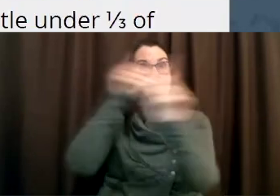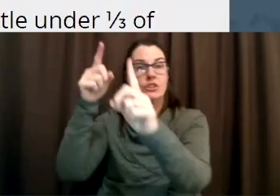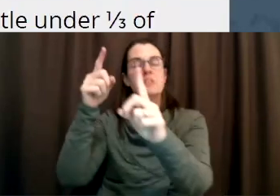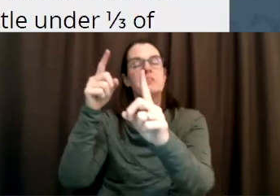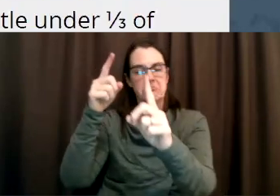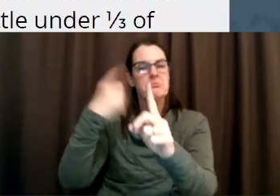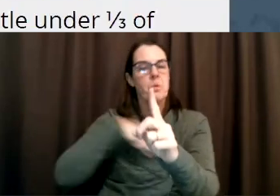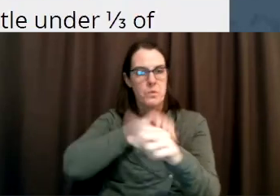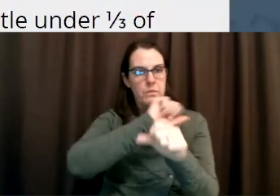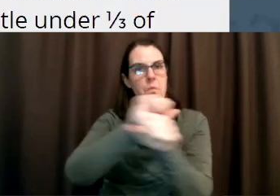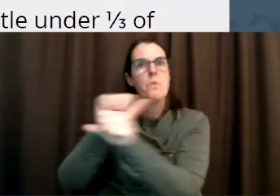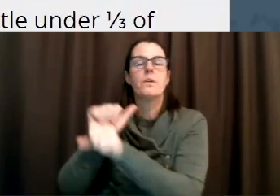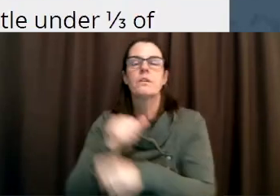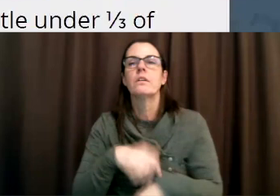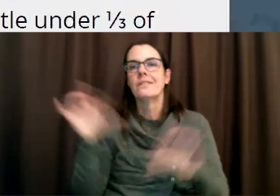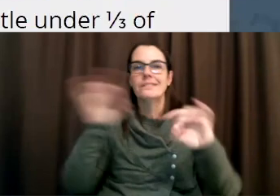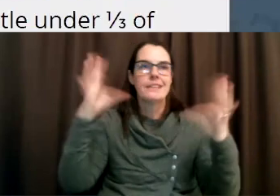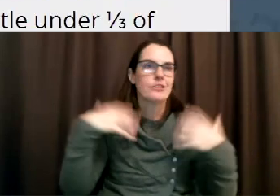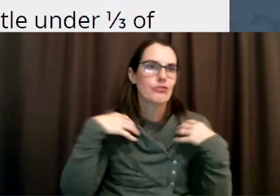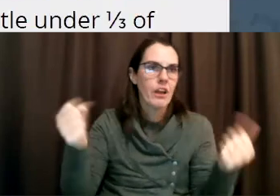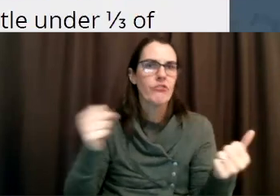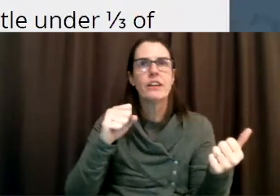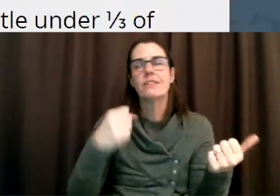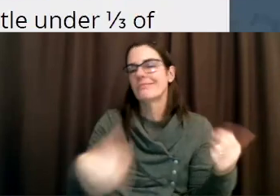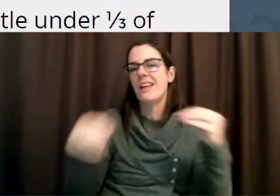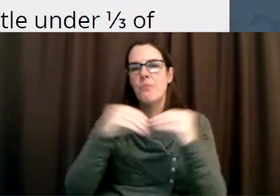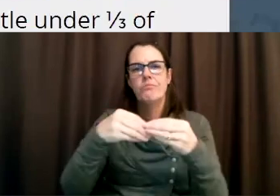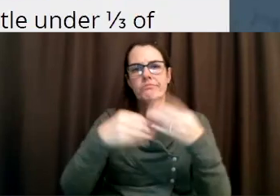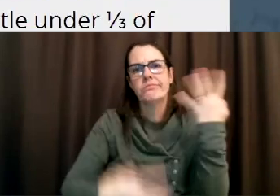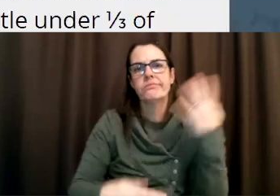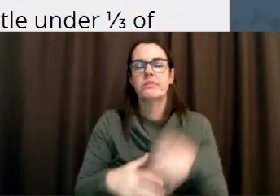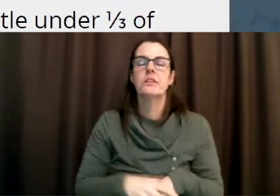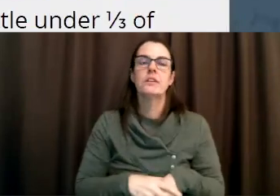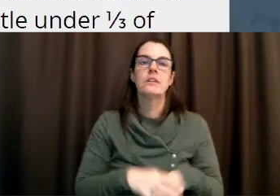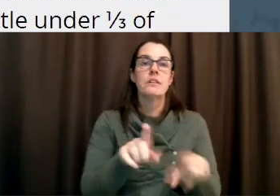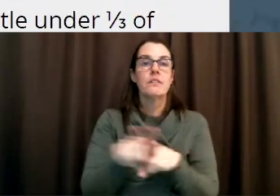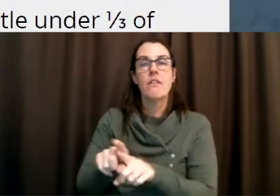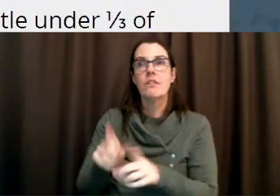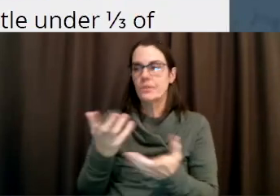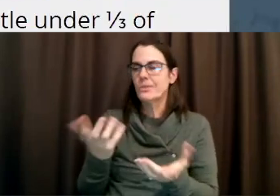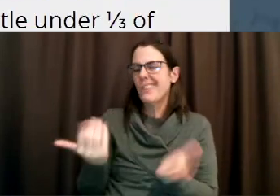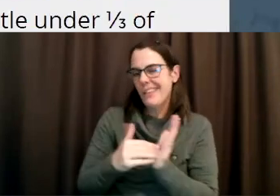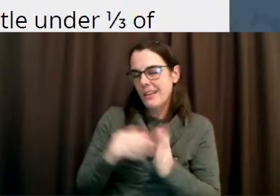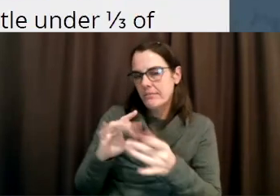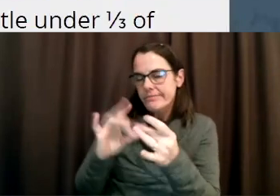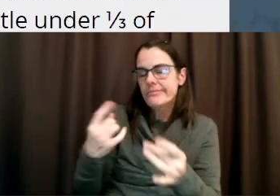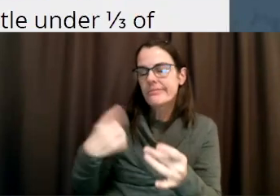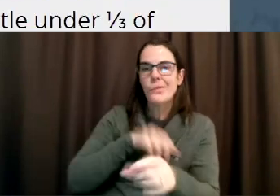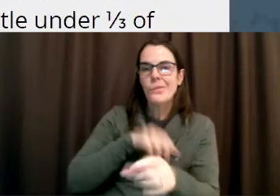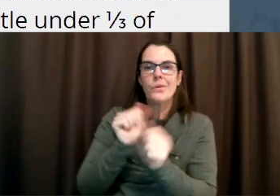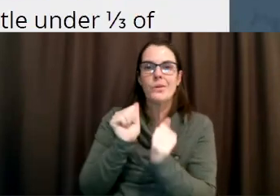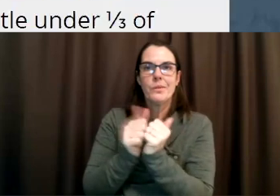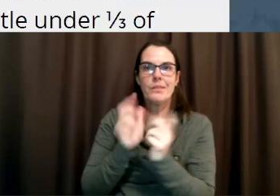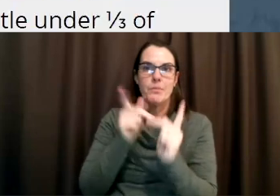and much more. And as I mentioned, we also work with funders, and so we're able to kind of